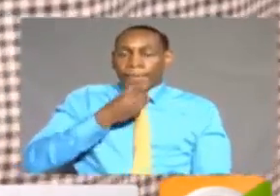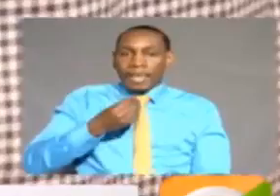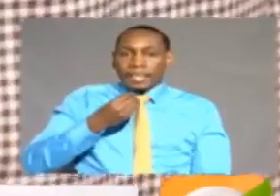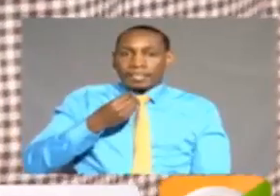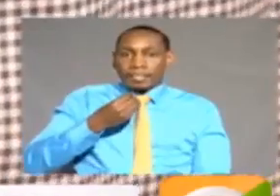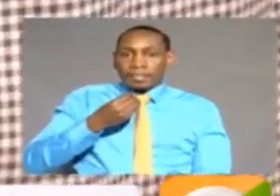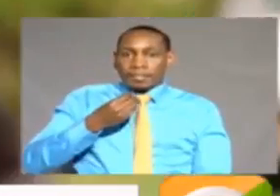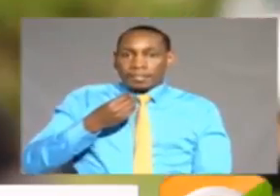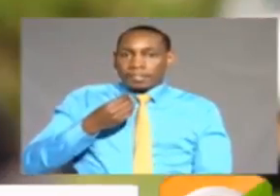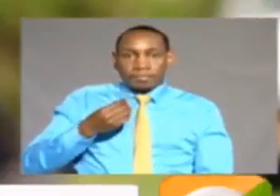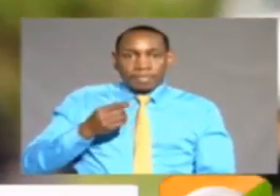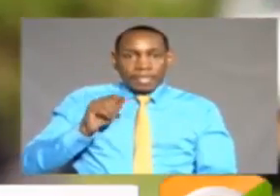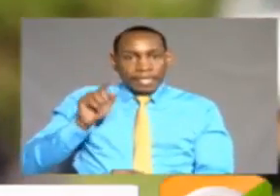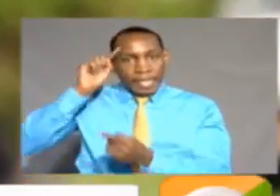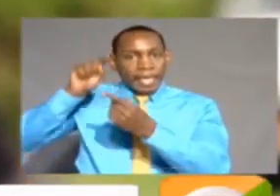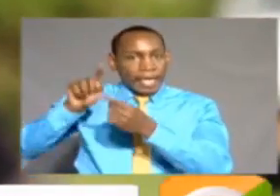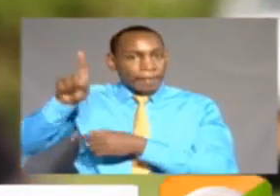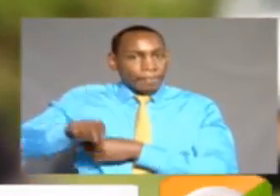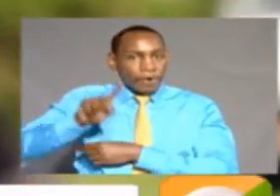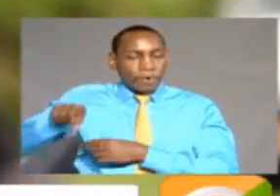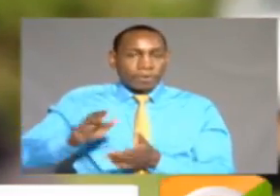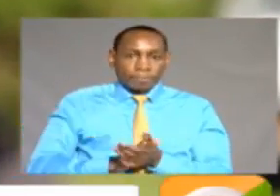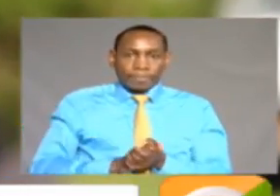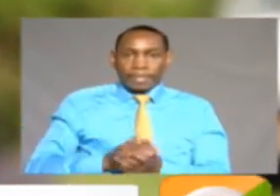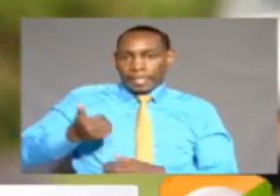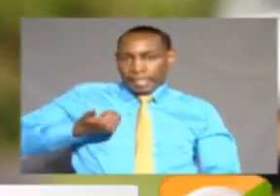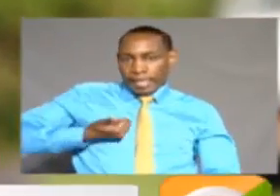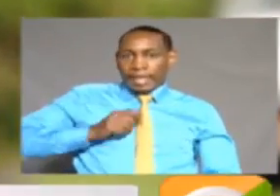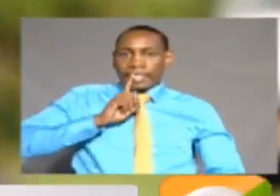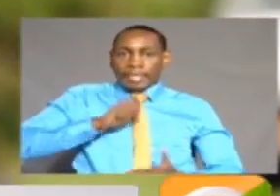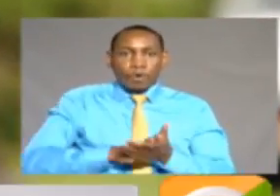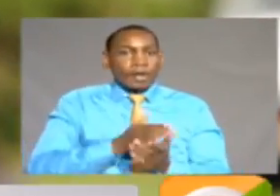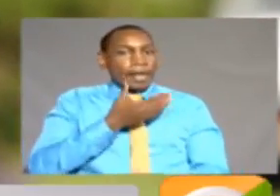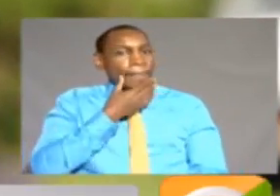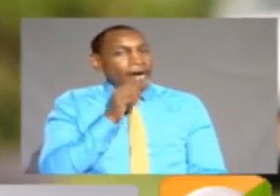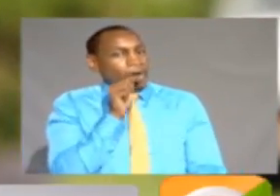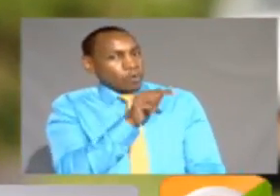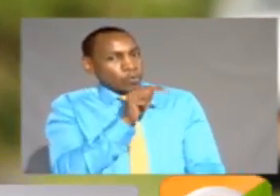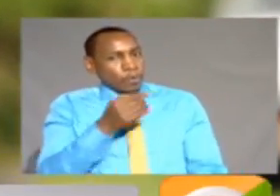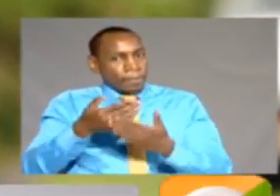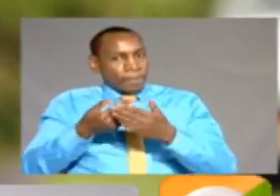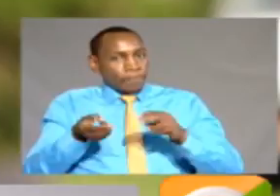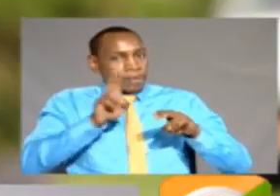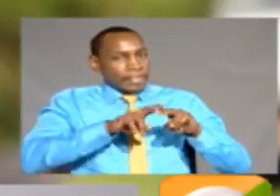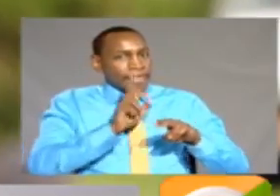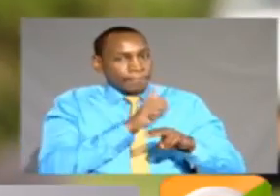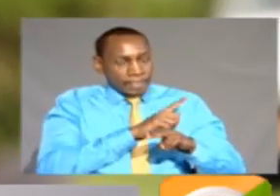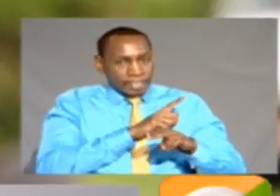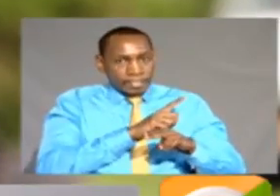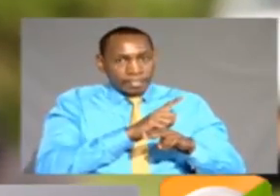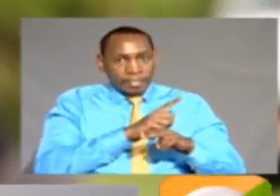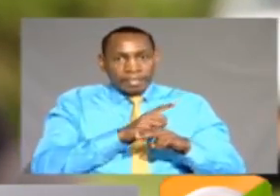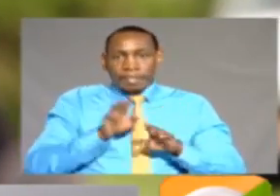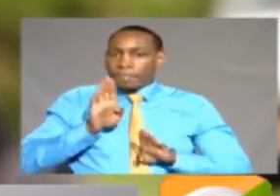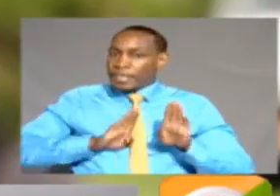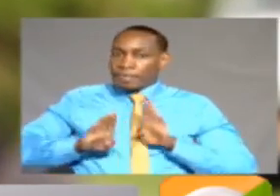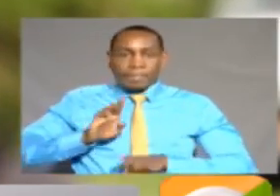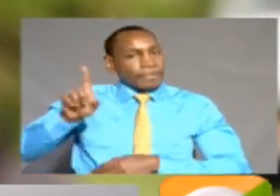nothing close to good. Alisema. Hii mzee huyo nilikuwa nakalia, alinivanya